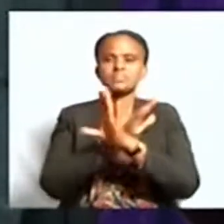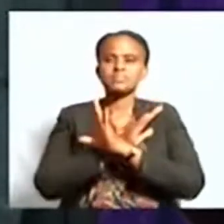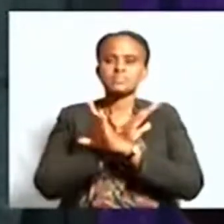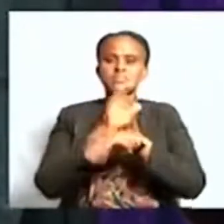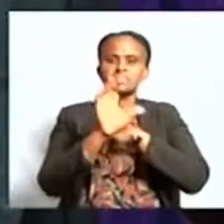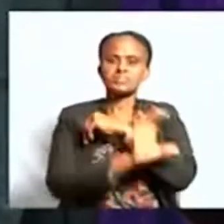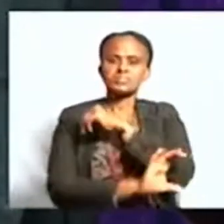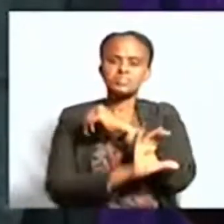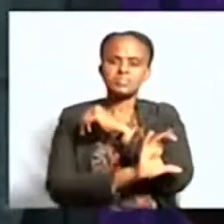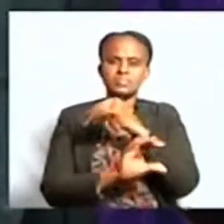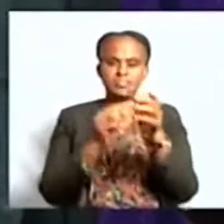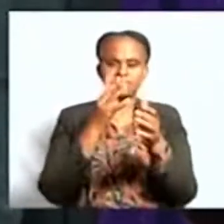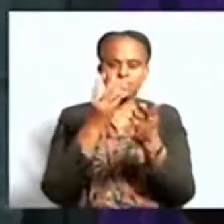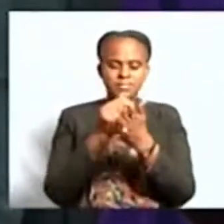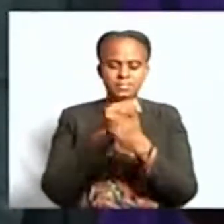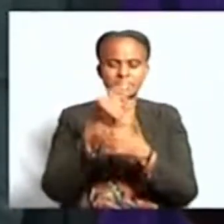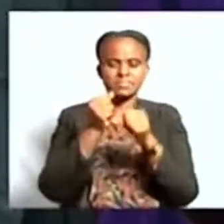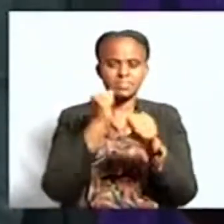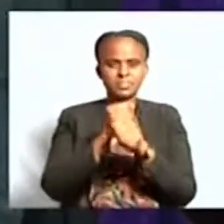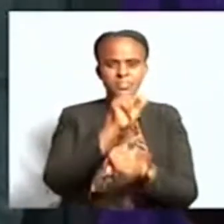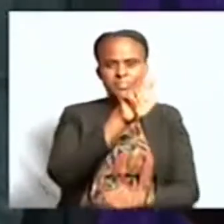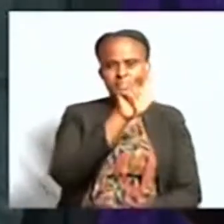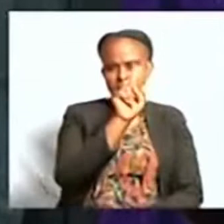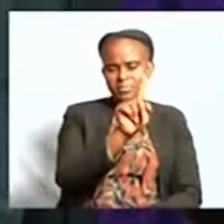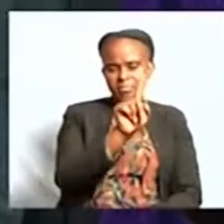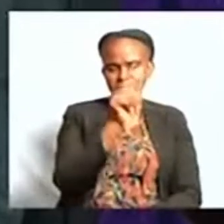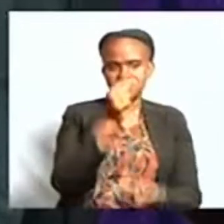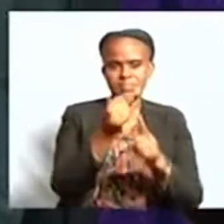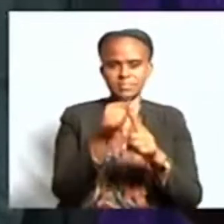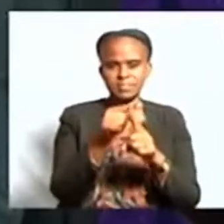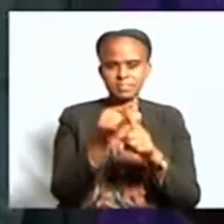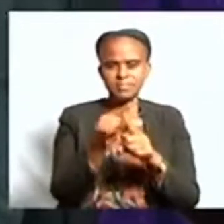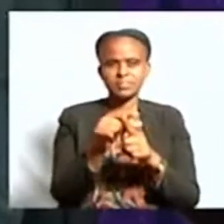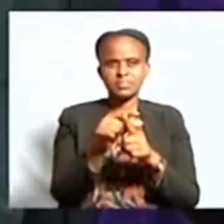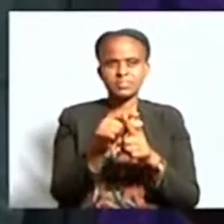for the financial year ended 31st December